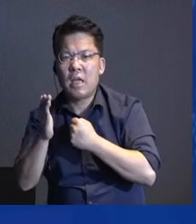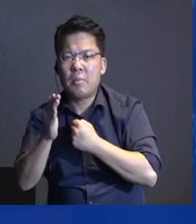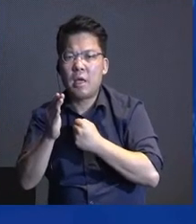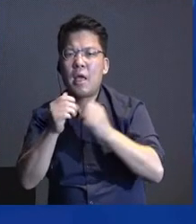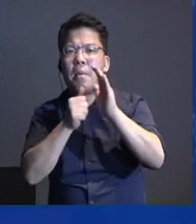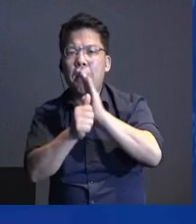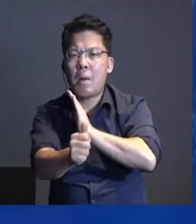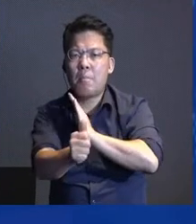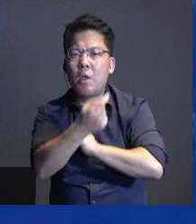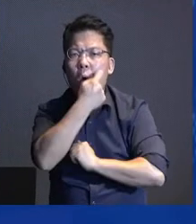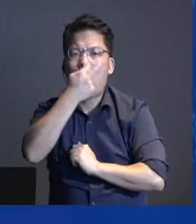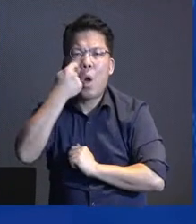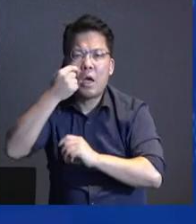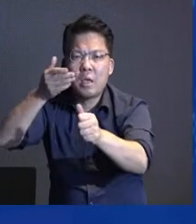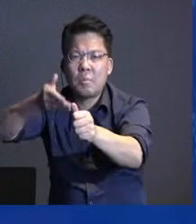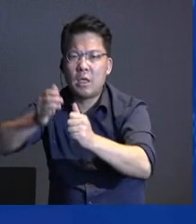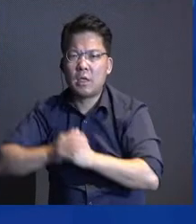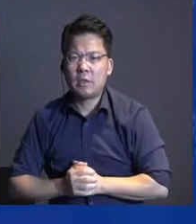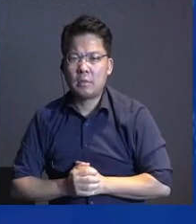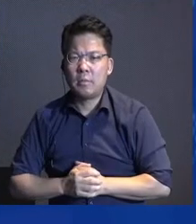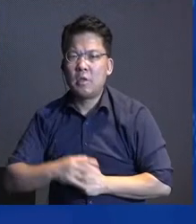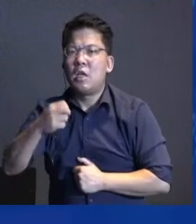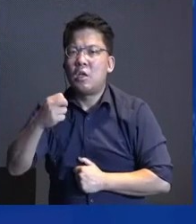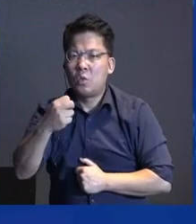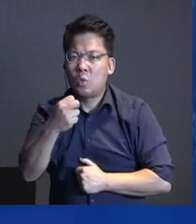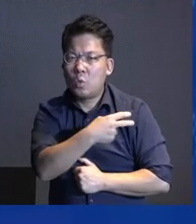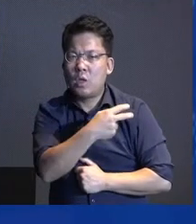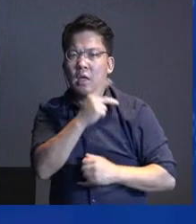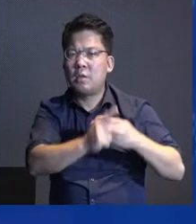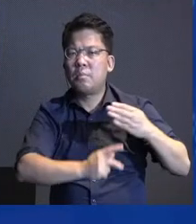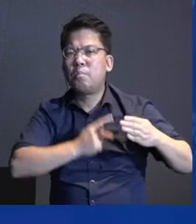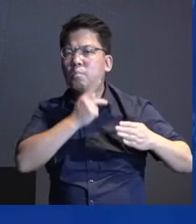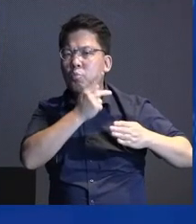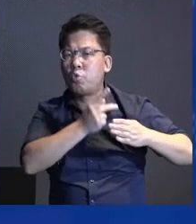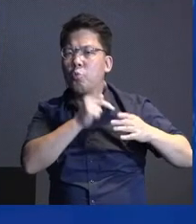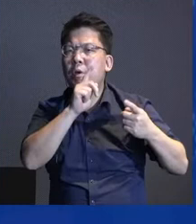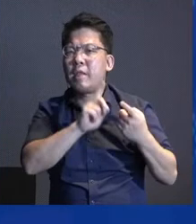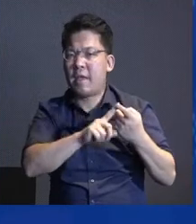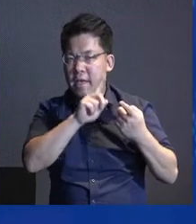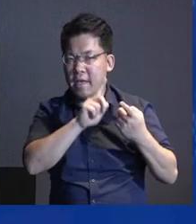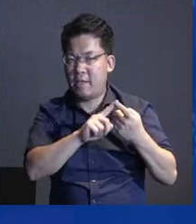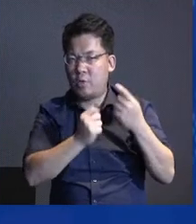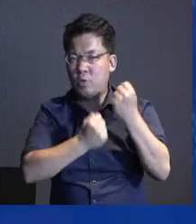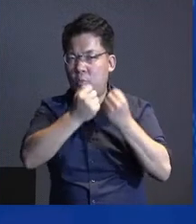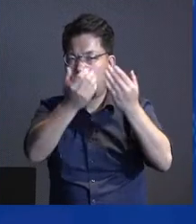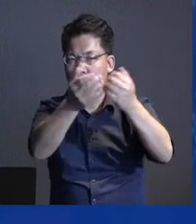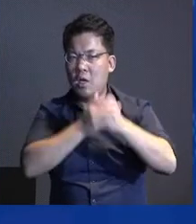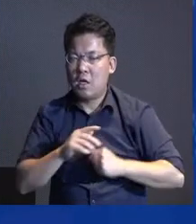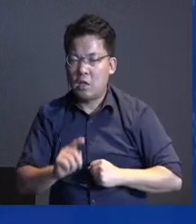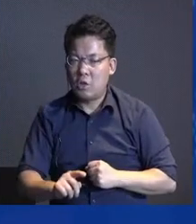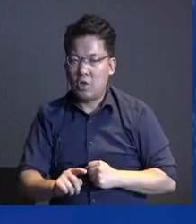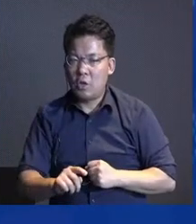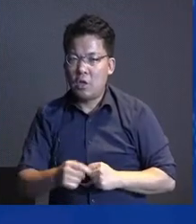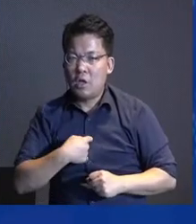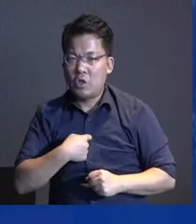is the importance for older people to express their perspectives and contribute their knowledge and also to raise